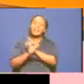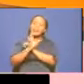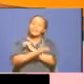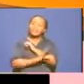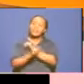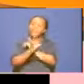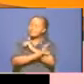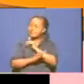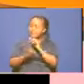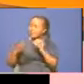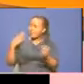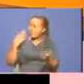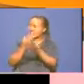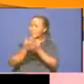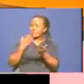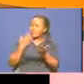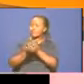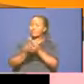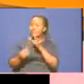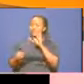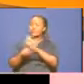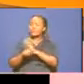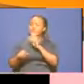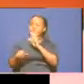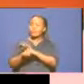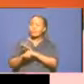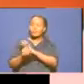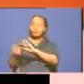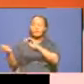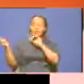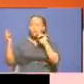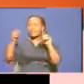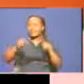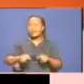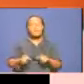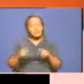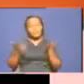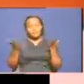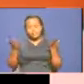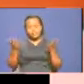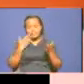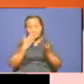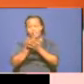Thank you very much, Dr. Hussein Bagha. Bagha, yes. Bagha, thank you for coming through. Thank you so much. All right, we're going to take a short